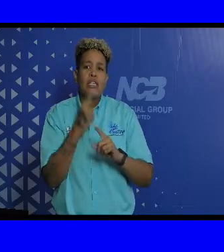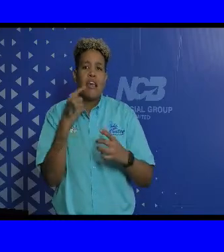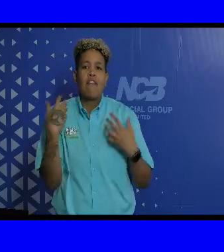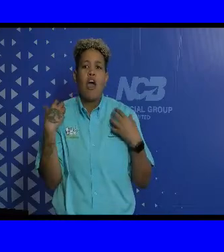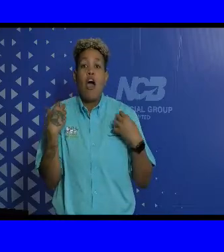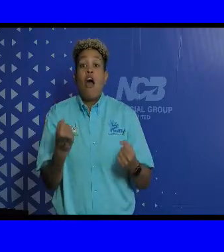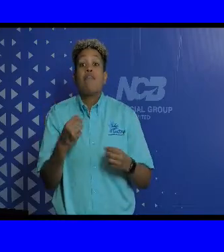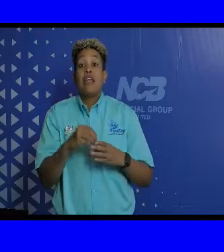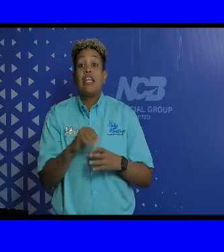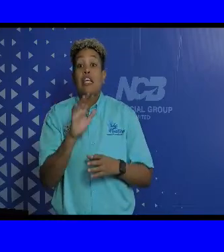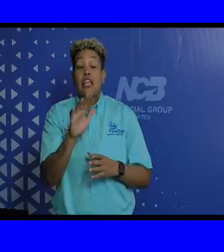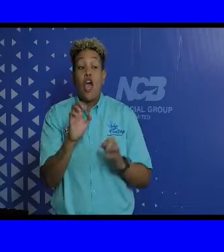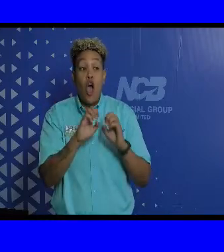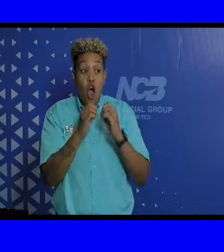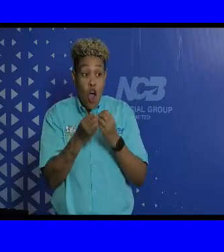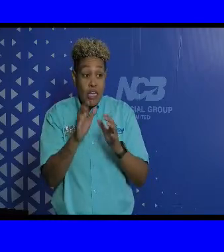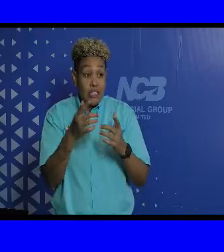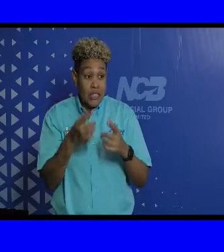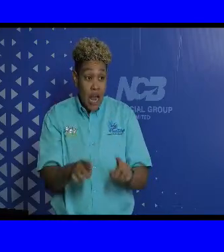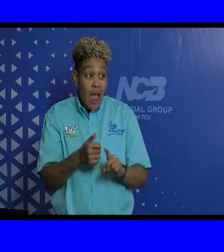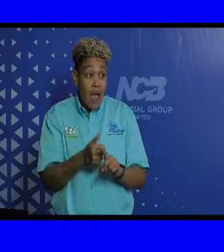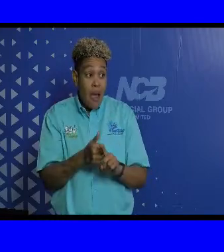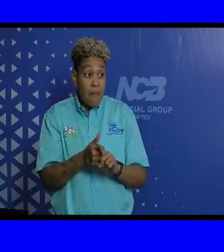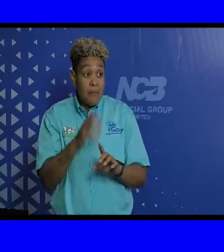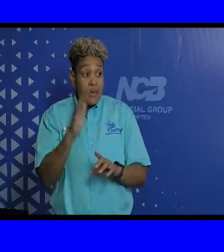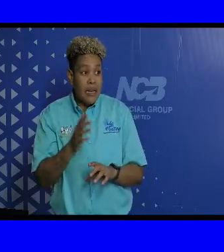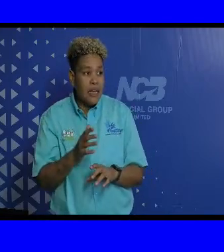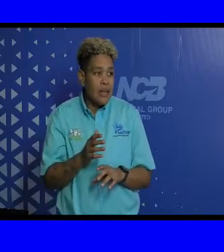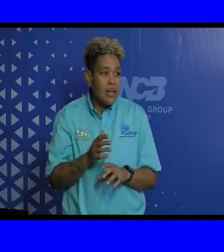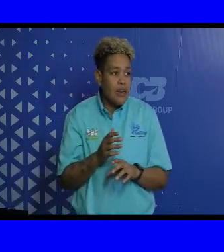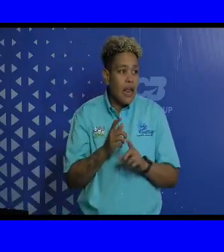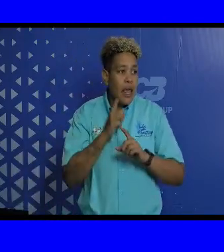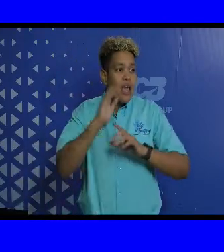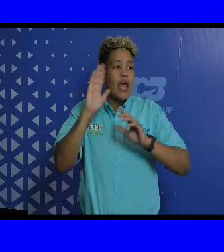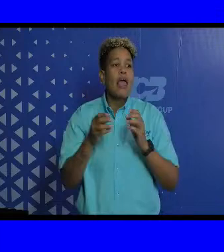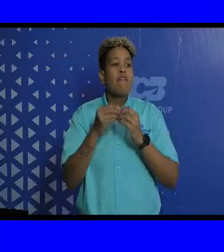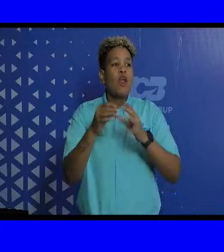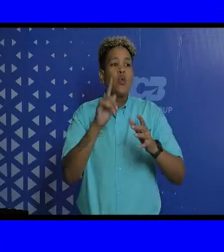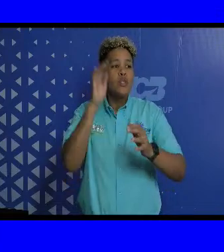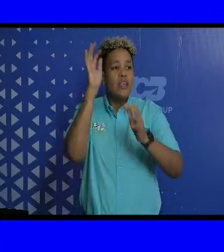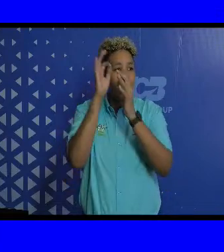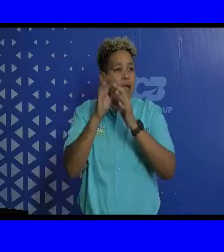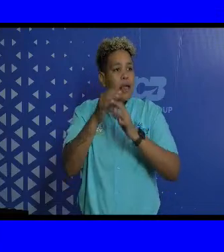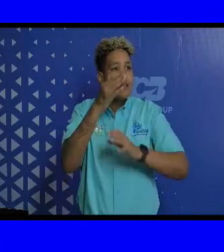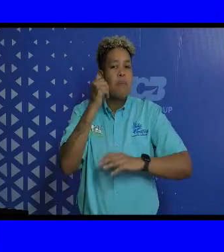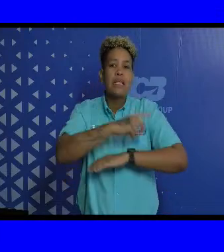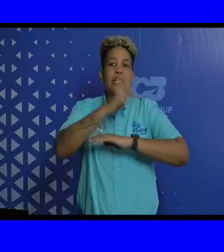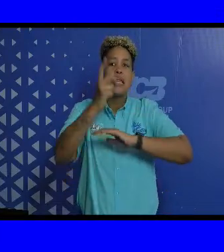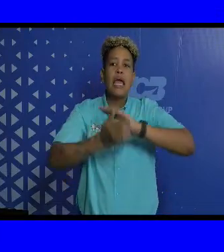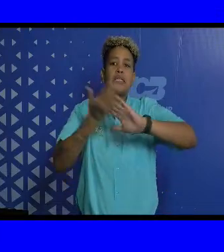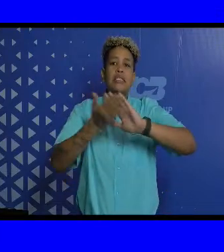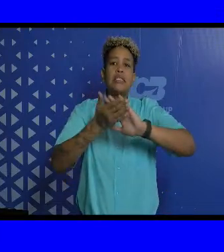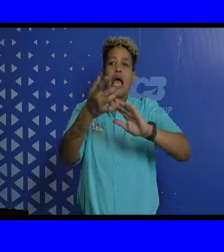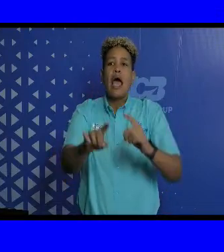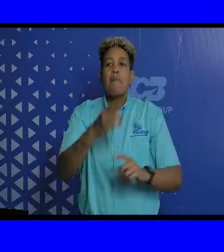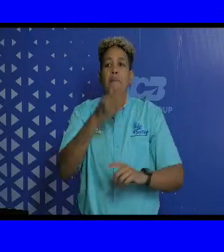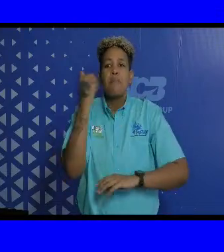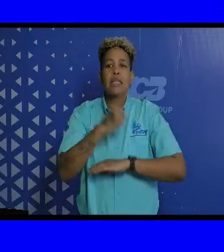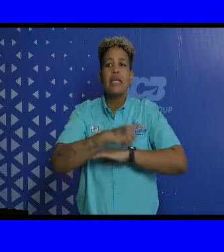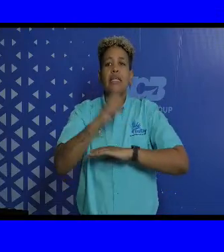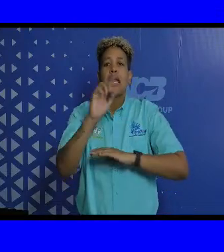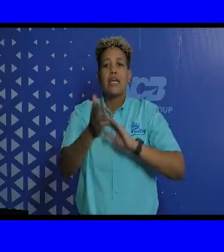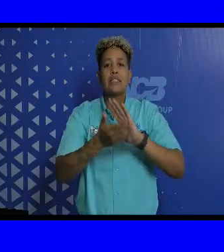confidence in their organization, never losing faith that better days are ahead. And better days are